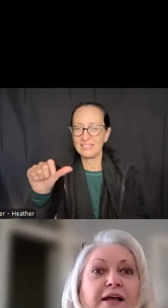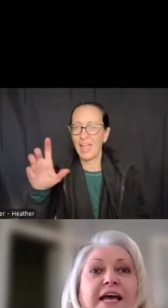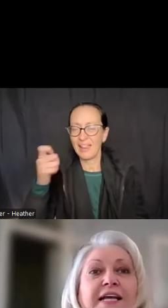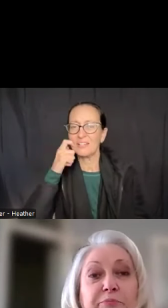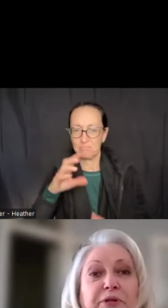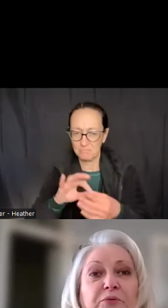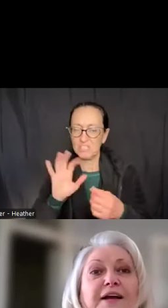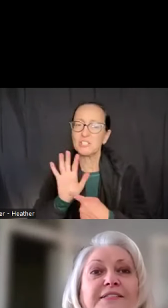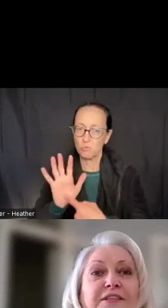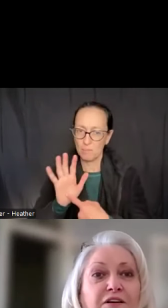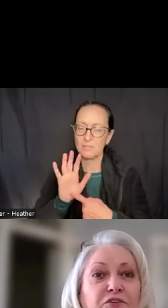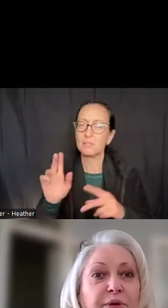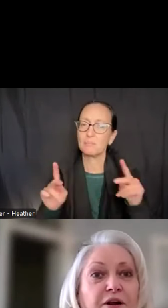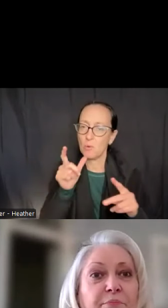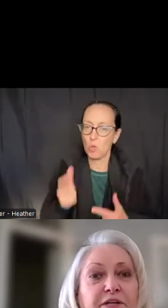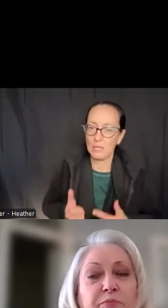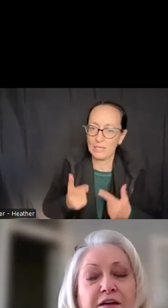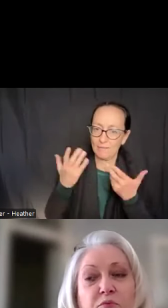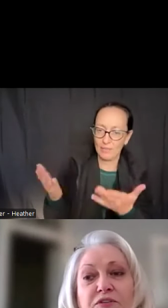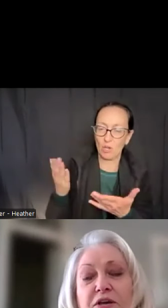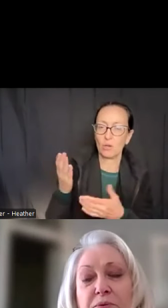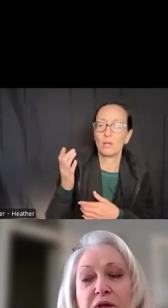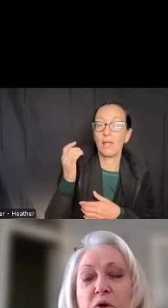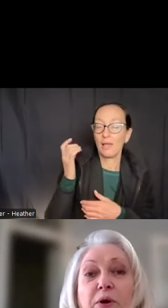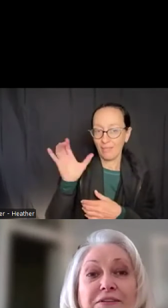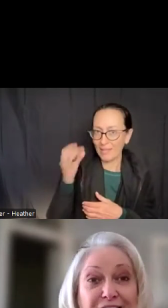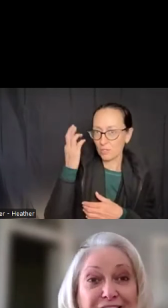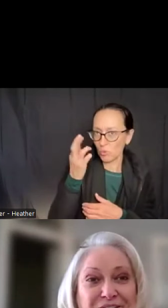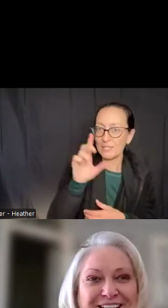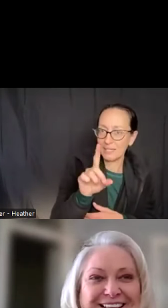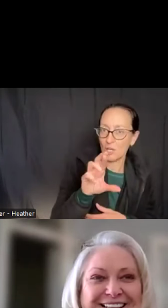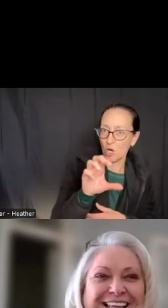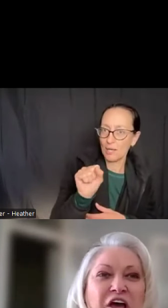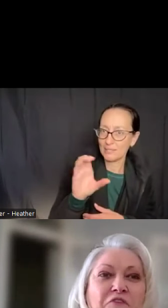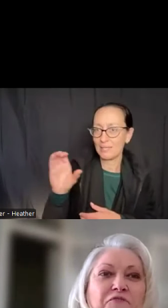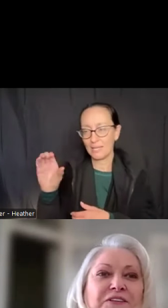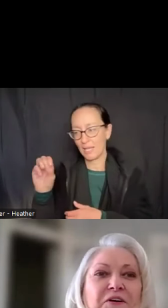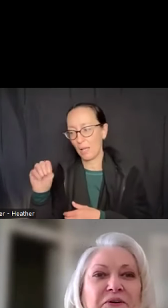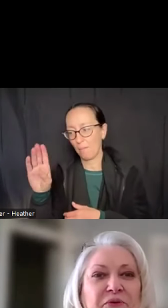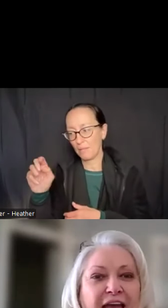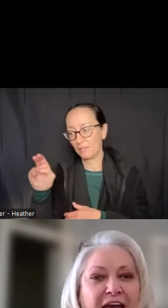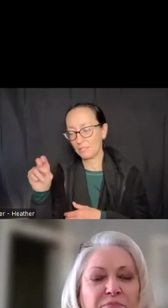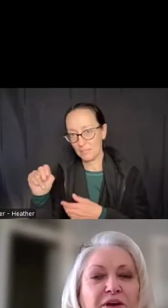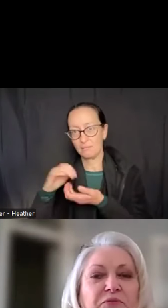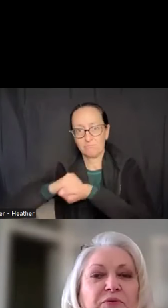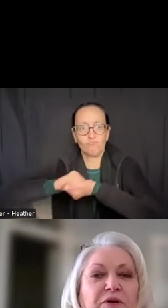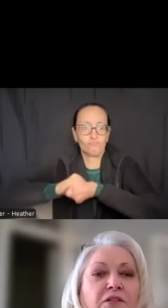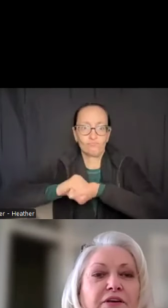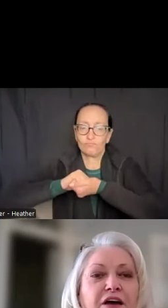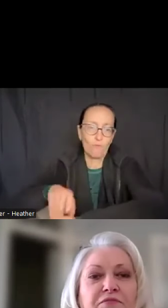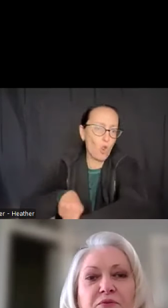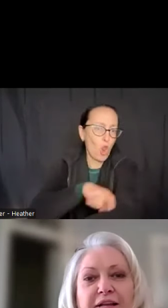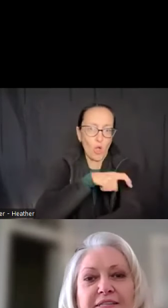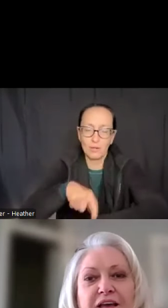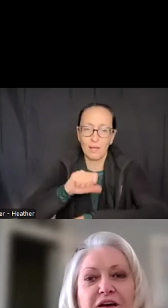this is why disability rights and the long-term care ombudsman have worked so well together for as long as we have, because we all